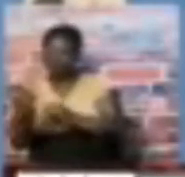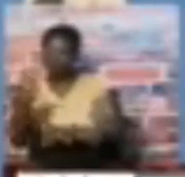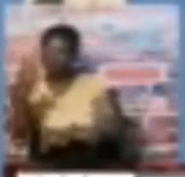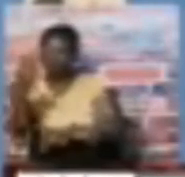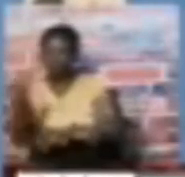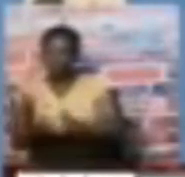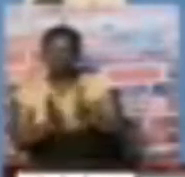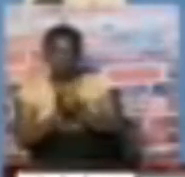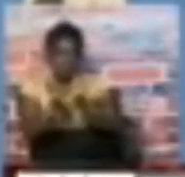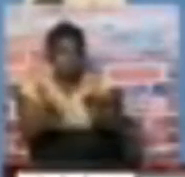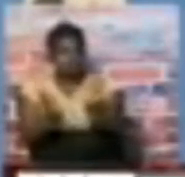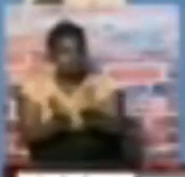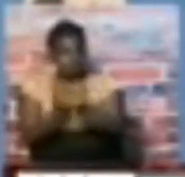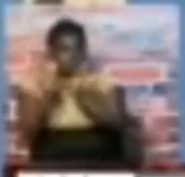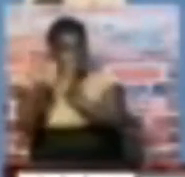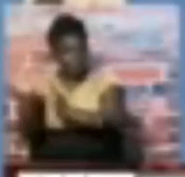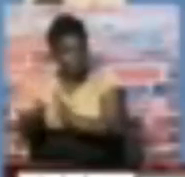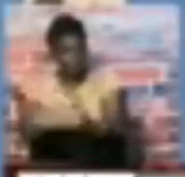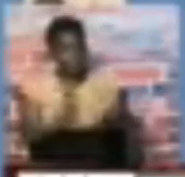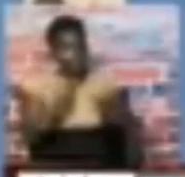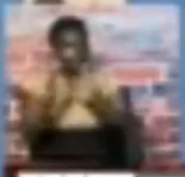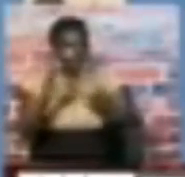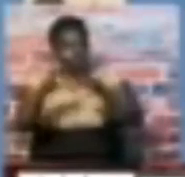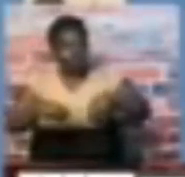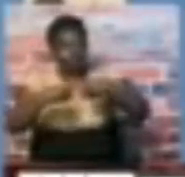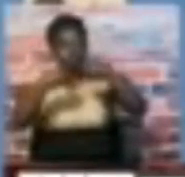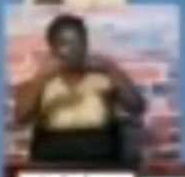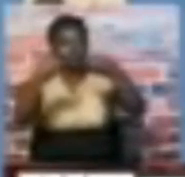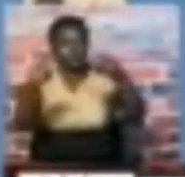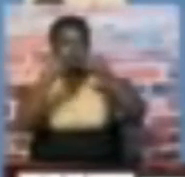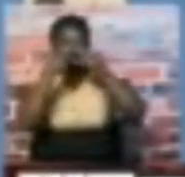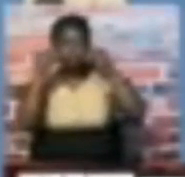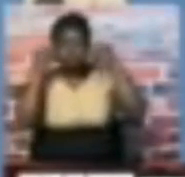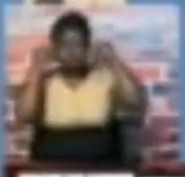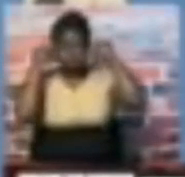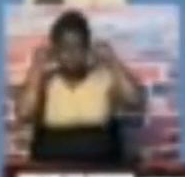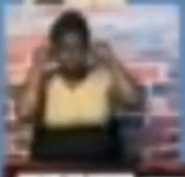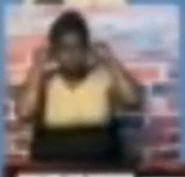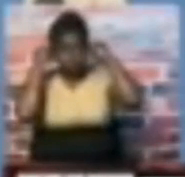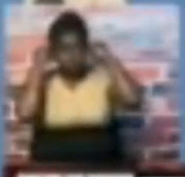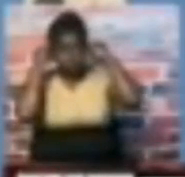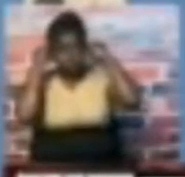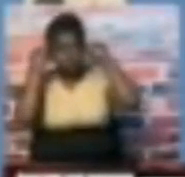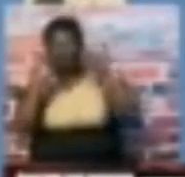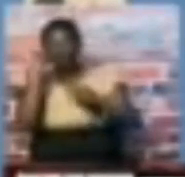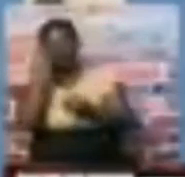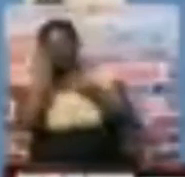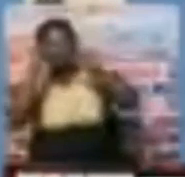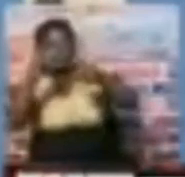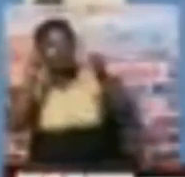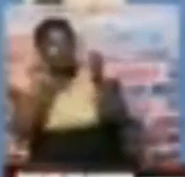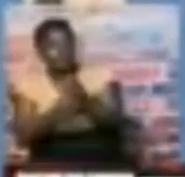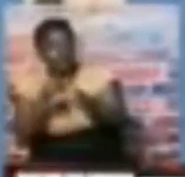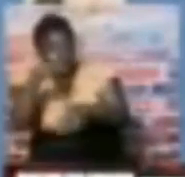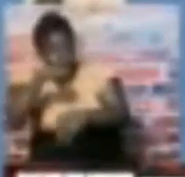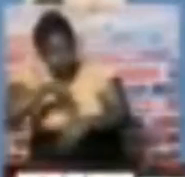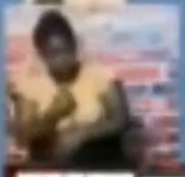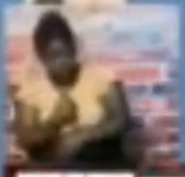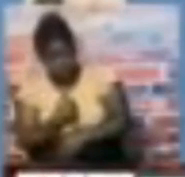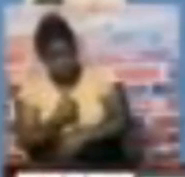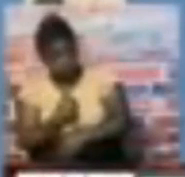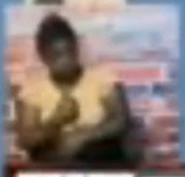and to prepare to give masks. Those who can get masks on their own, we don't